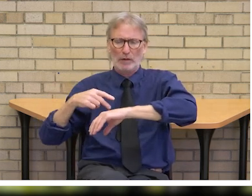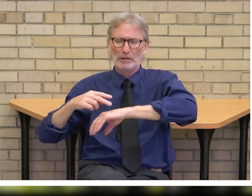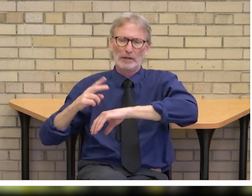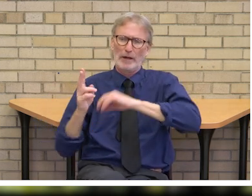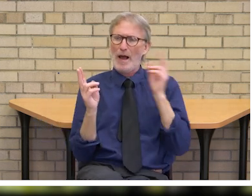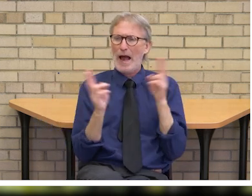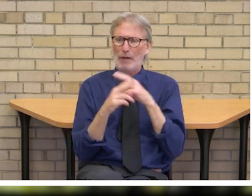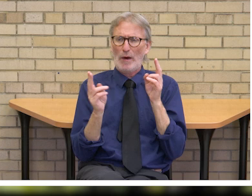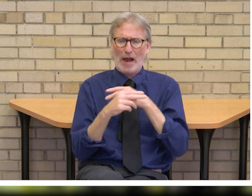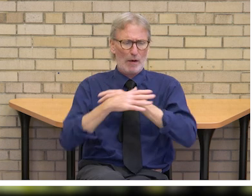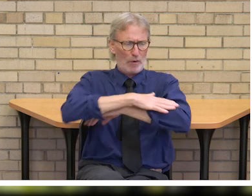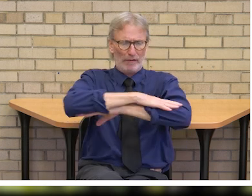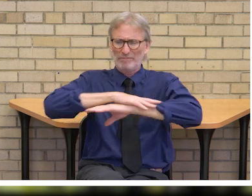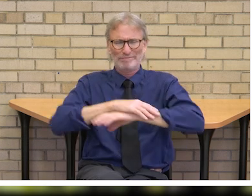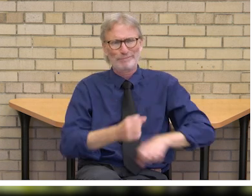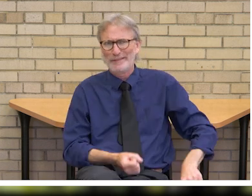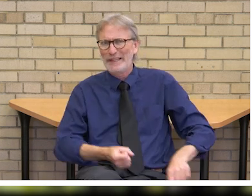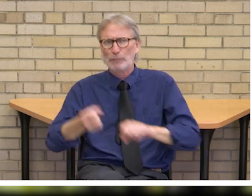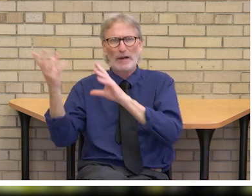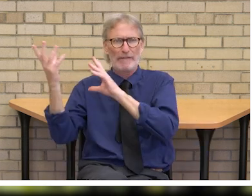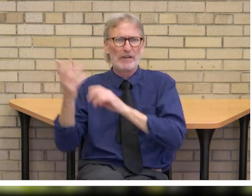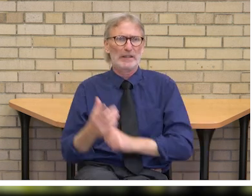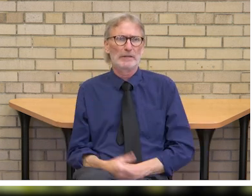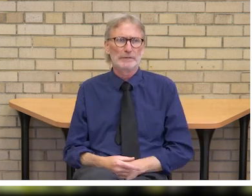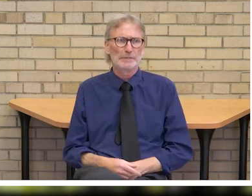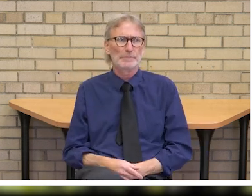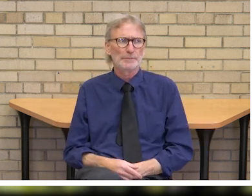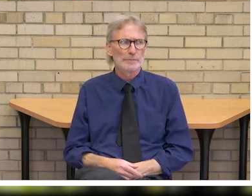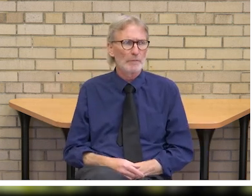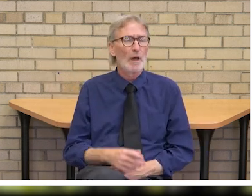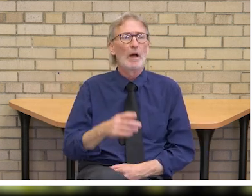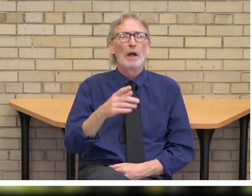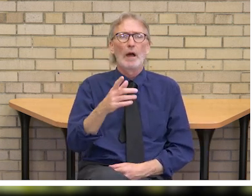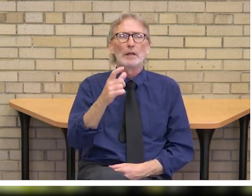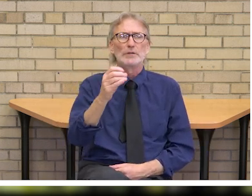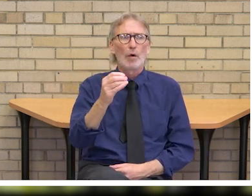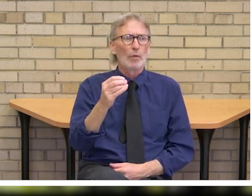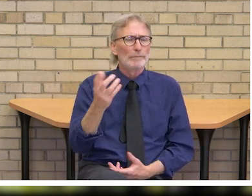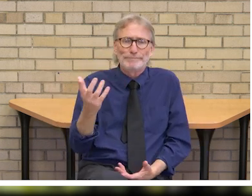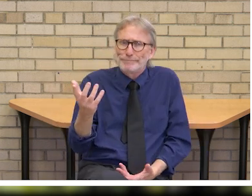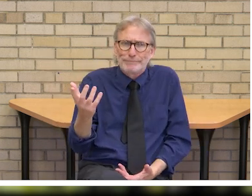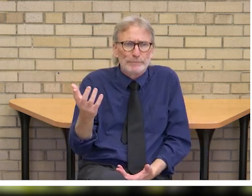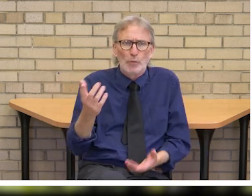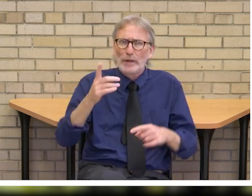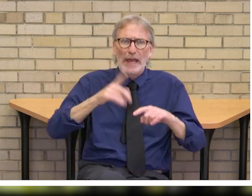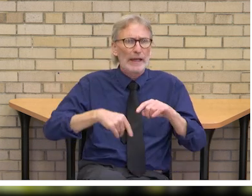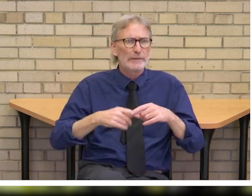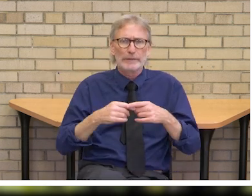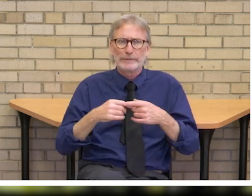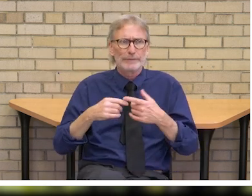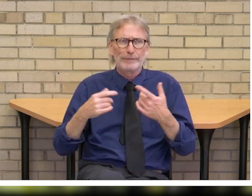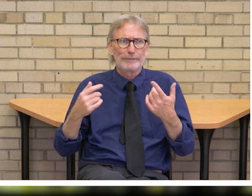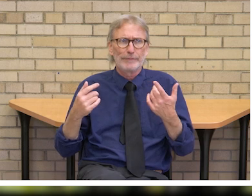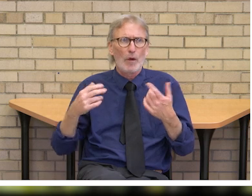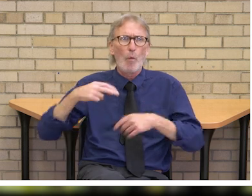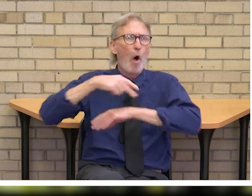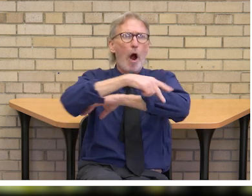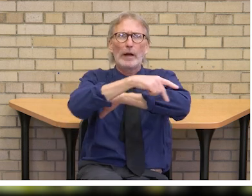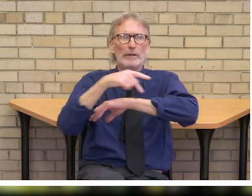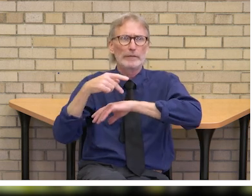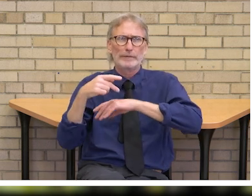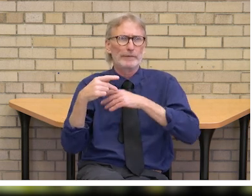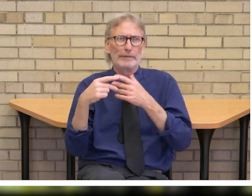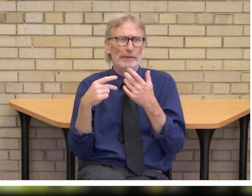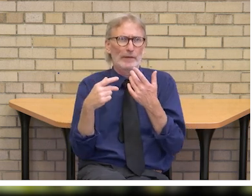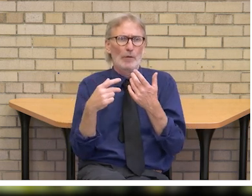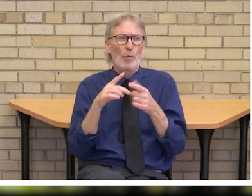structure. So we can't provide pedestrian access over the bridge once